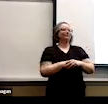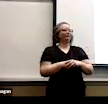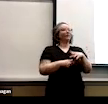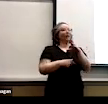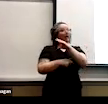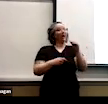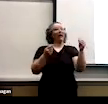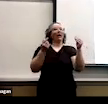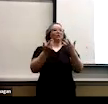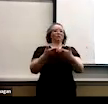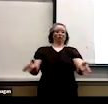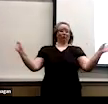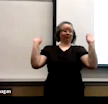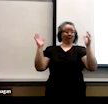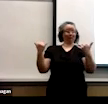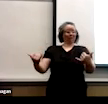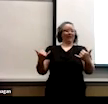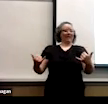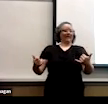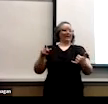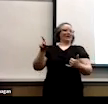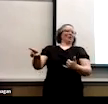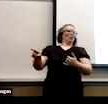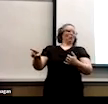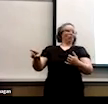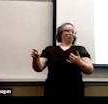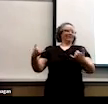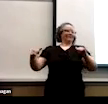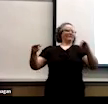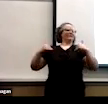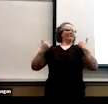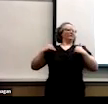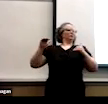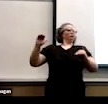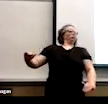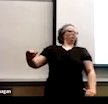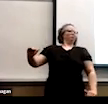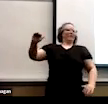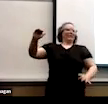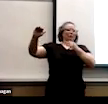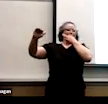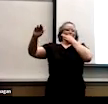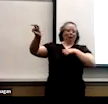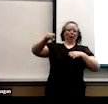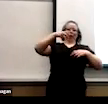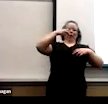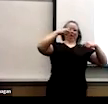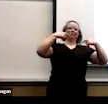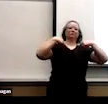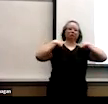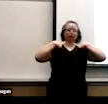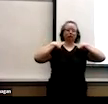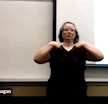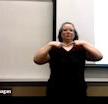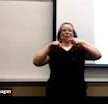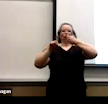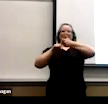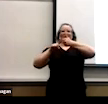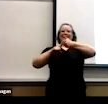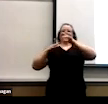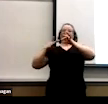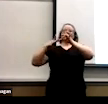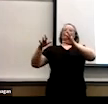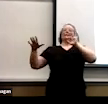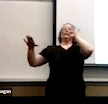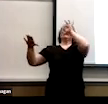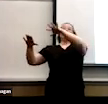those little bits of groundwork and reinforcing them time after time. So, any of those little baby steps in the right direction are a